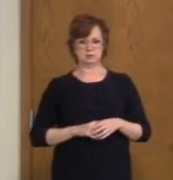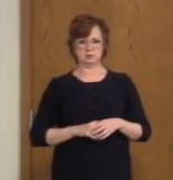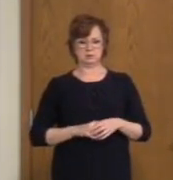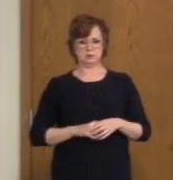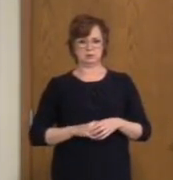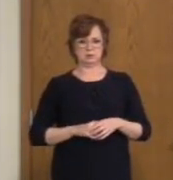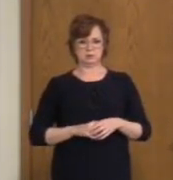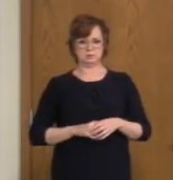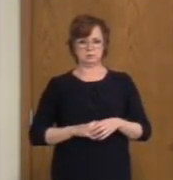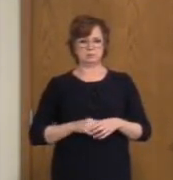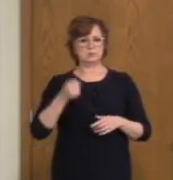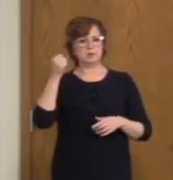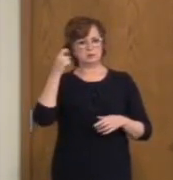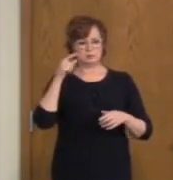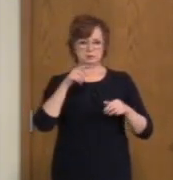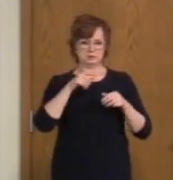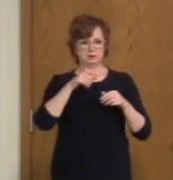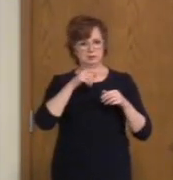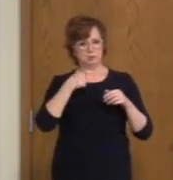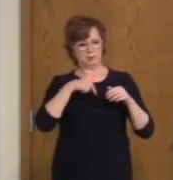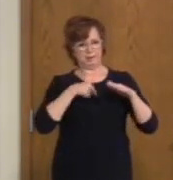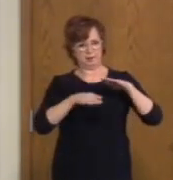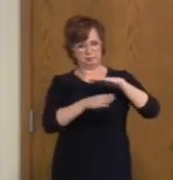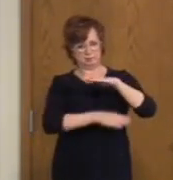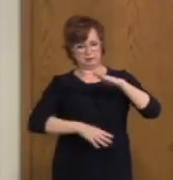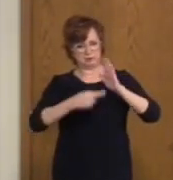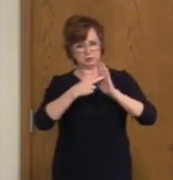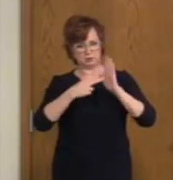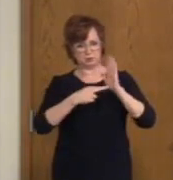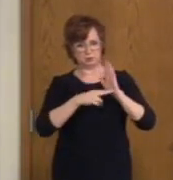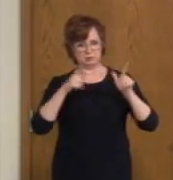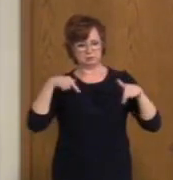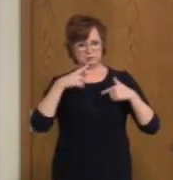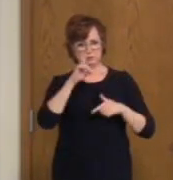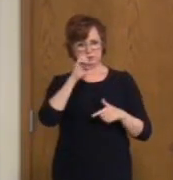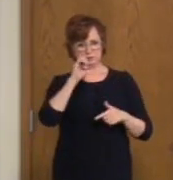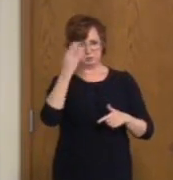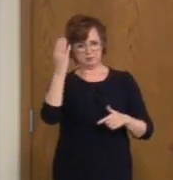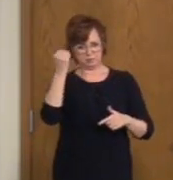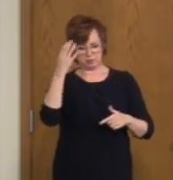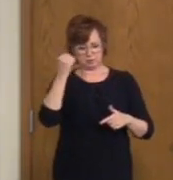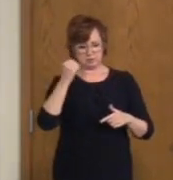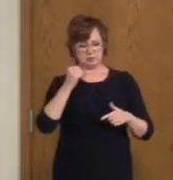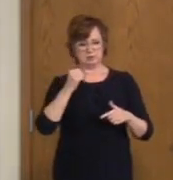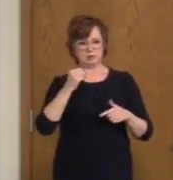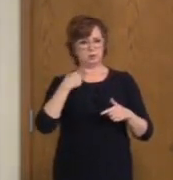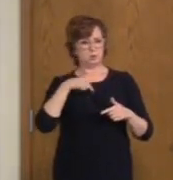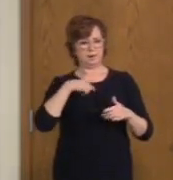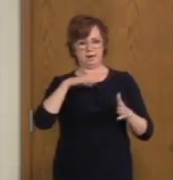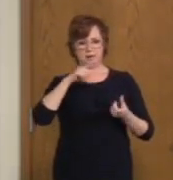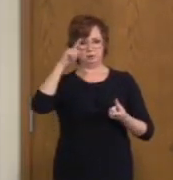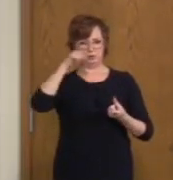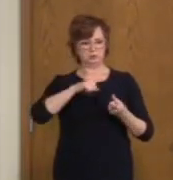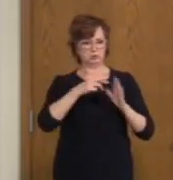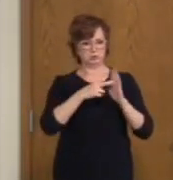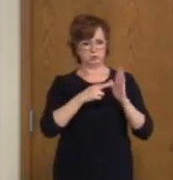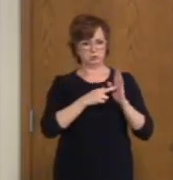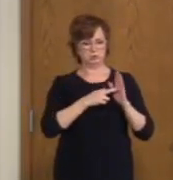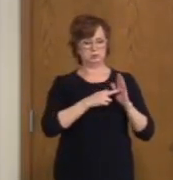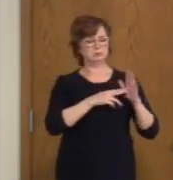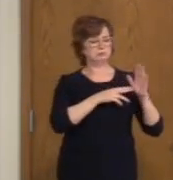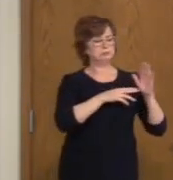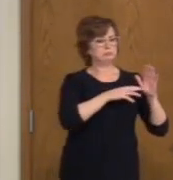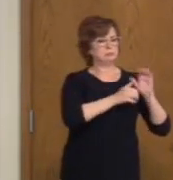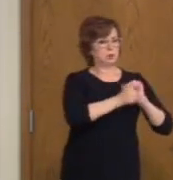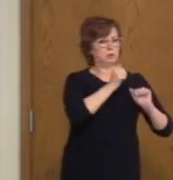are in place throughout Saskatchewan since 14th December, and the only relaxation that's happened for the rest of the